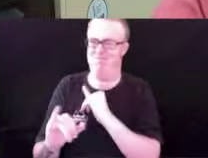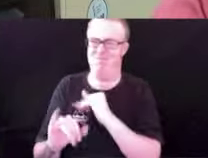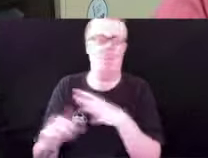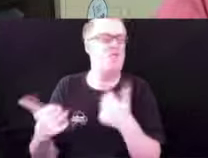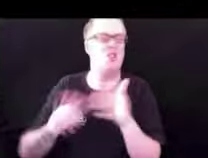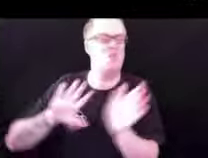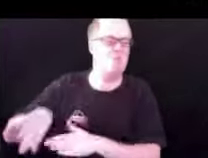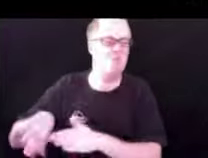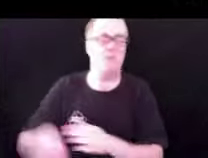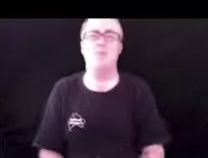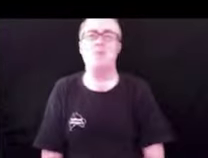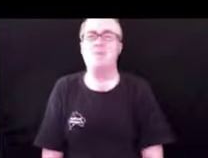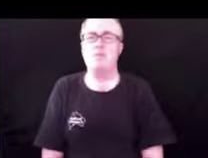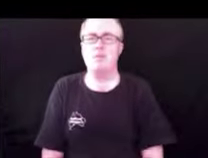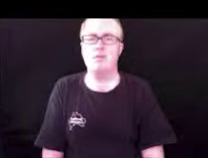So that was it.